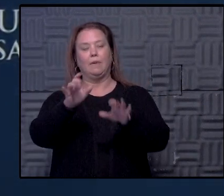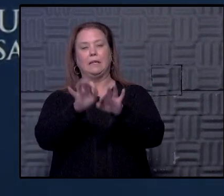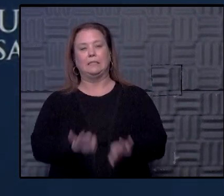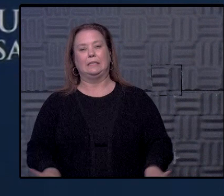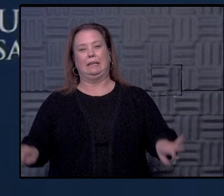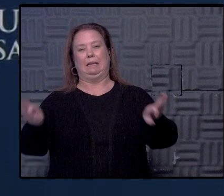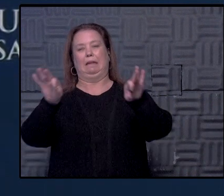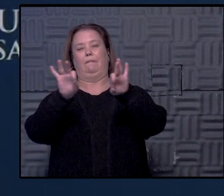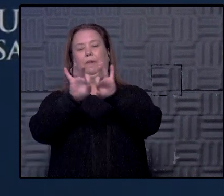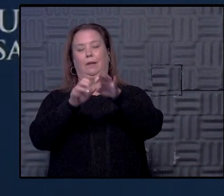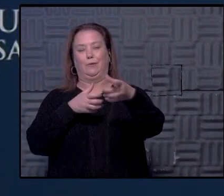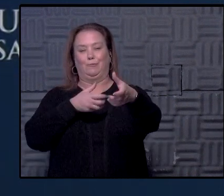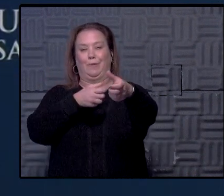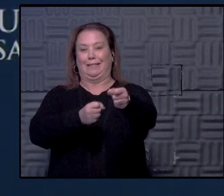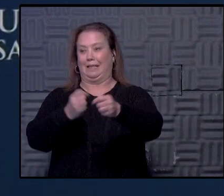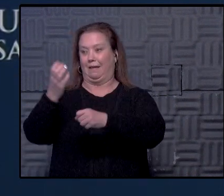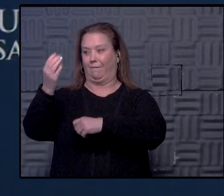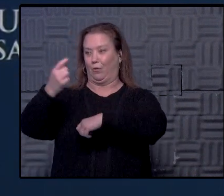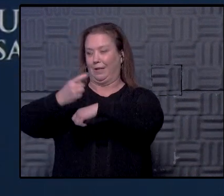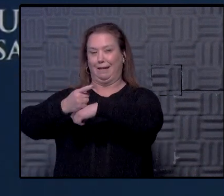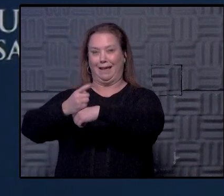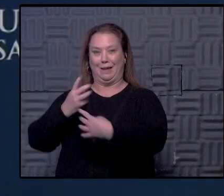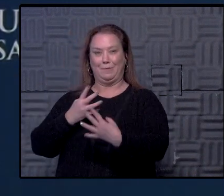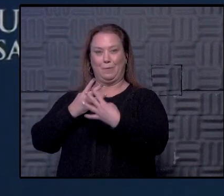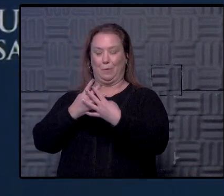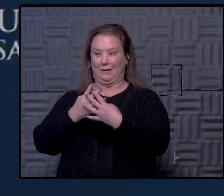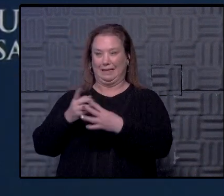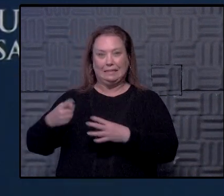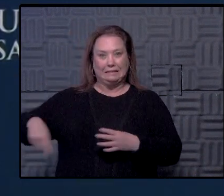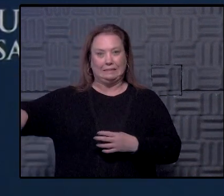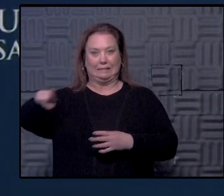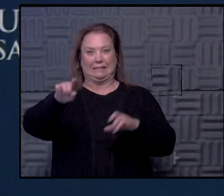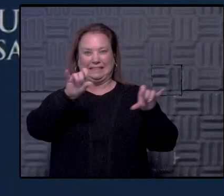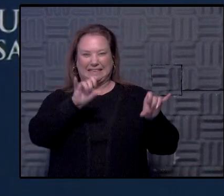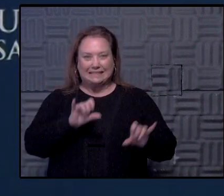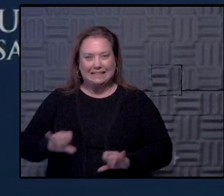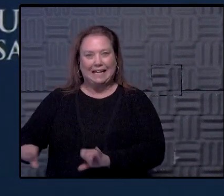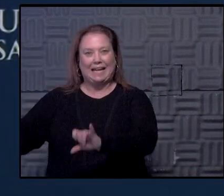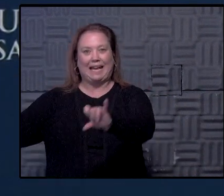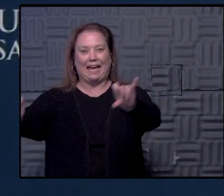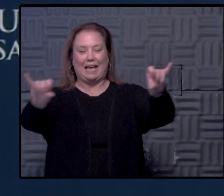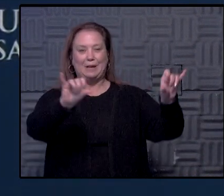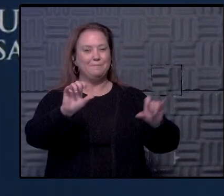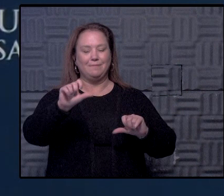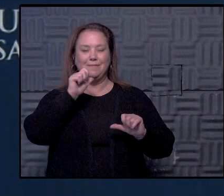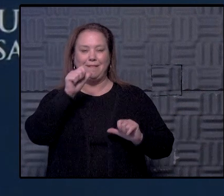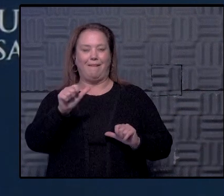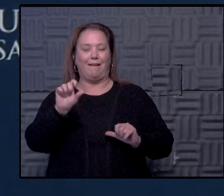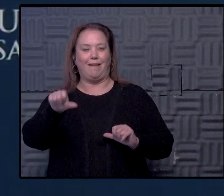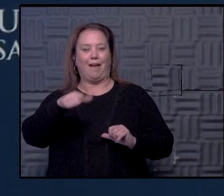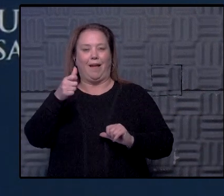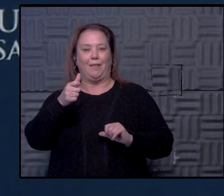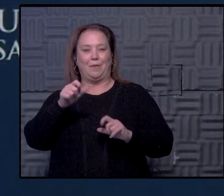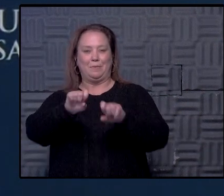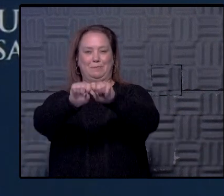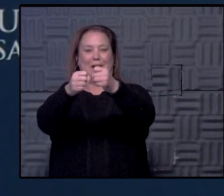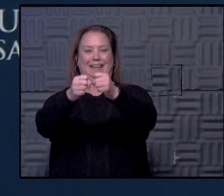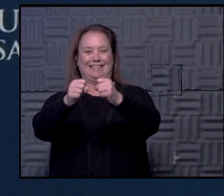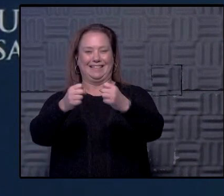amount of trust that everyone's 14-day quarantine is maybe the same, that there's not any breaches in